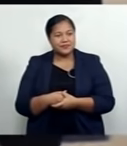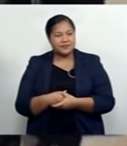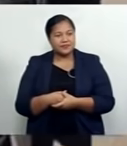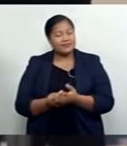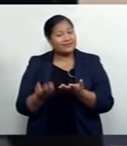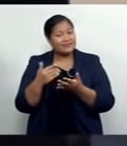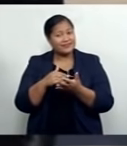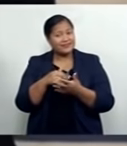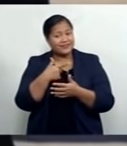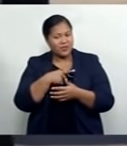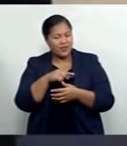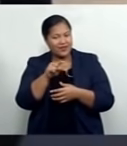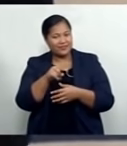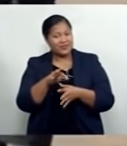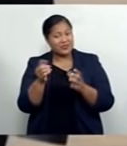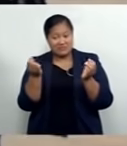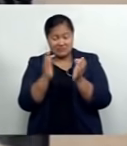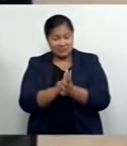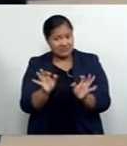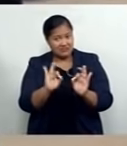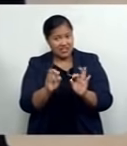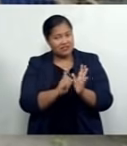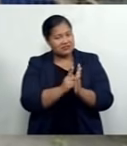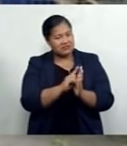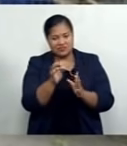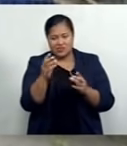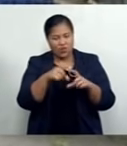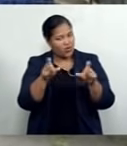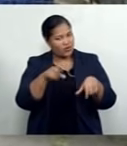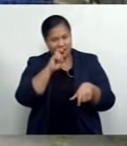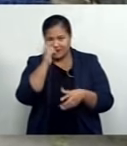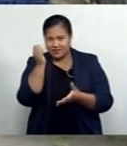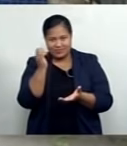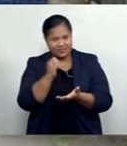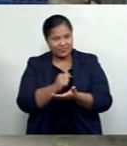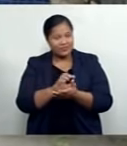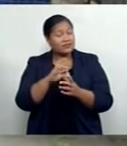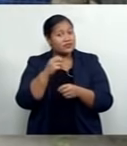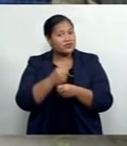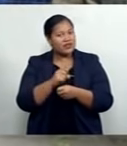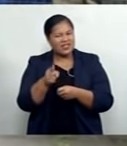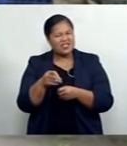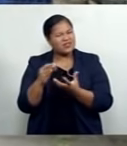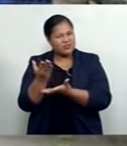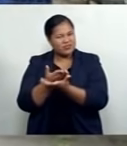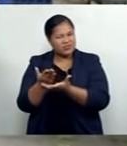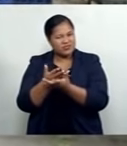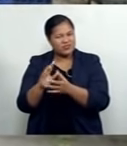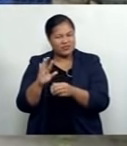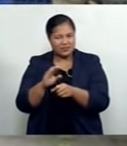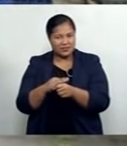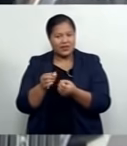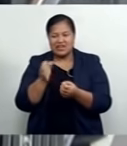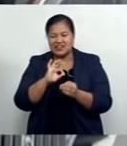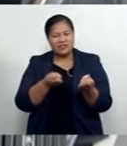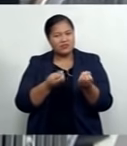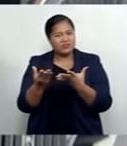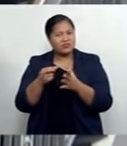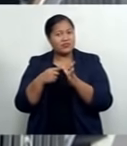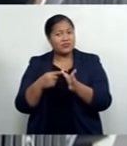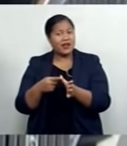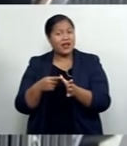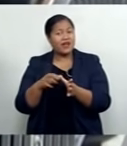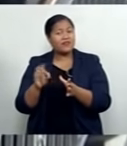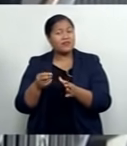in the absence of the minute, the court cannot conclude there was such a resolution made. There was no submission in reply by a lawyer for